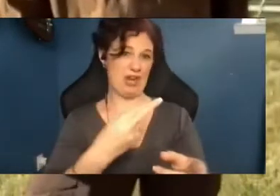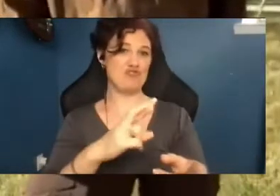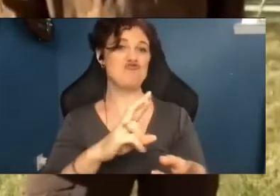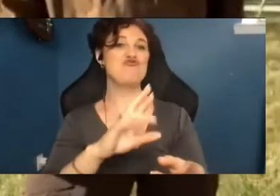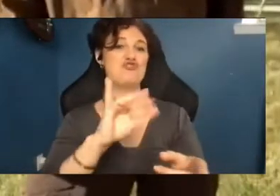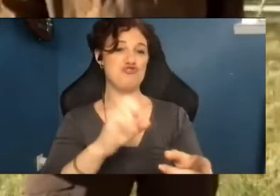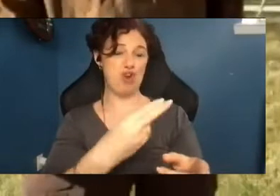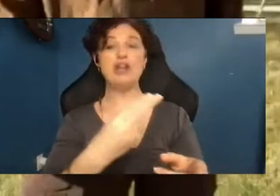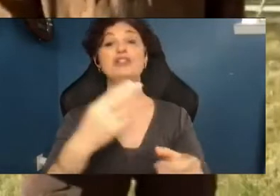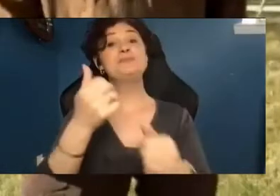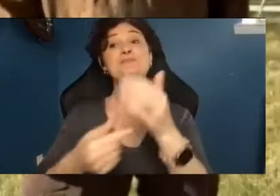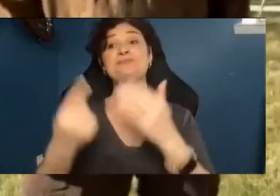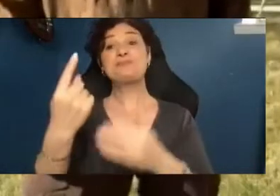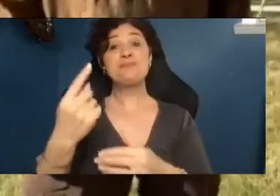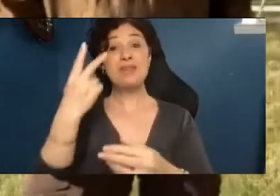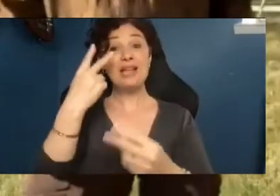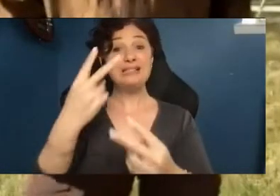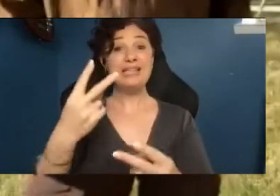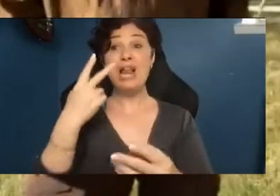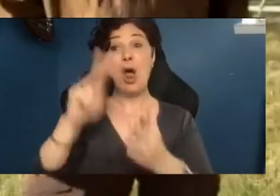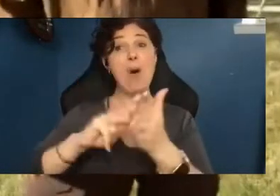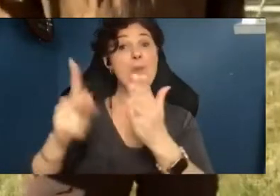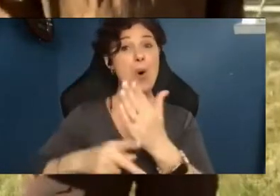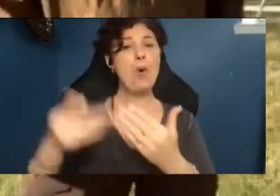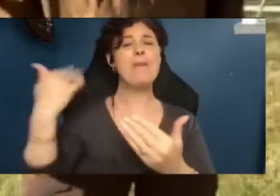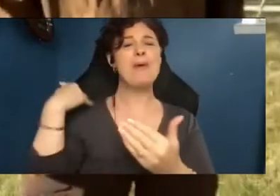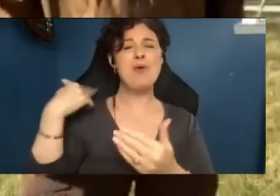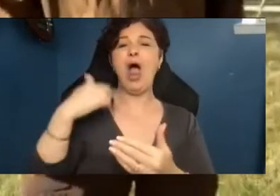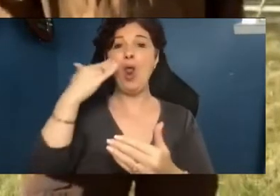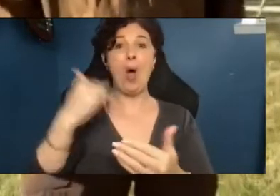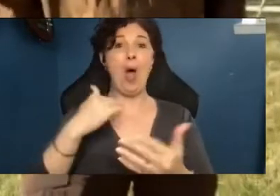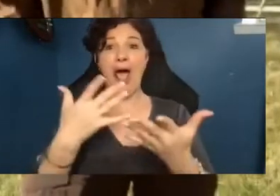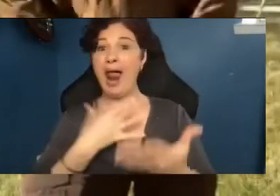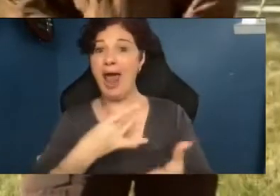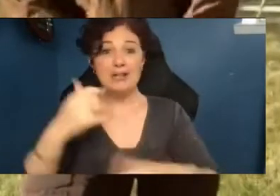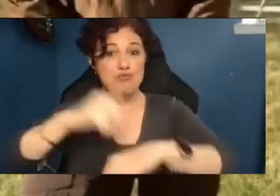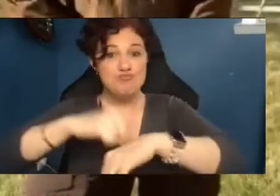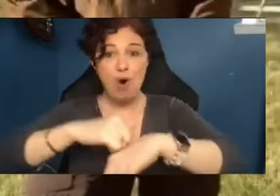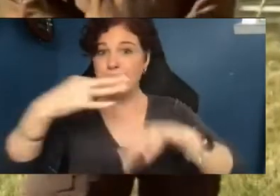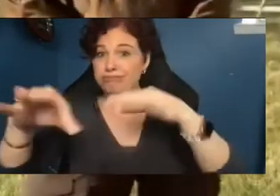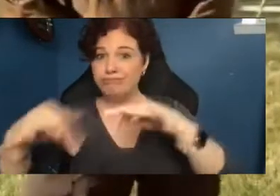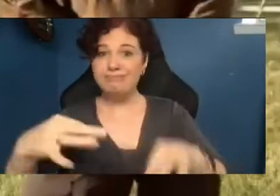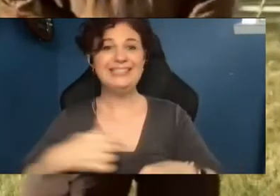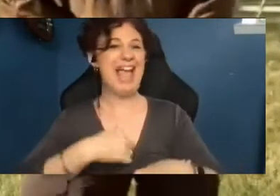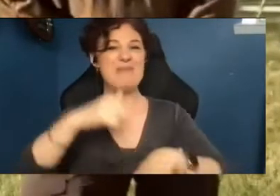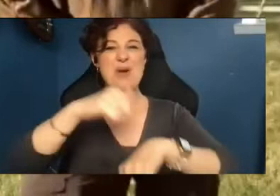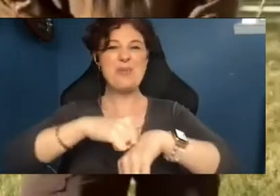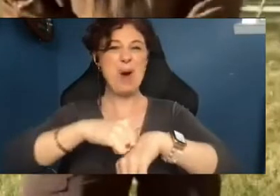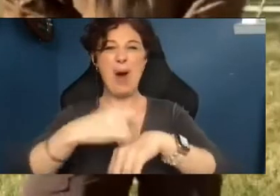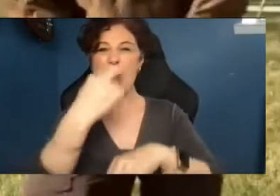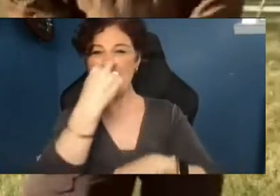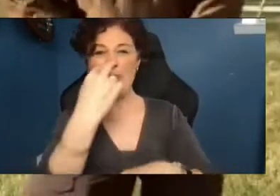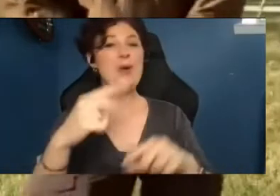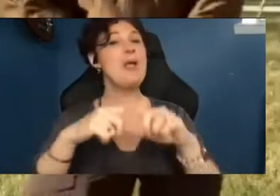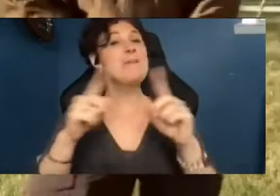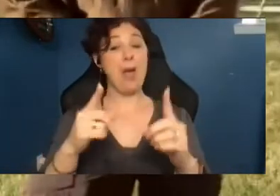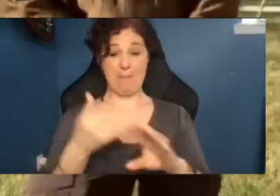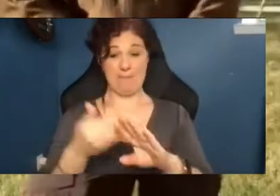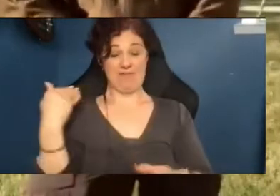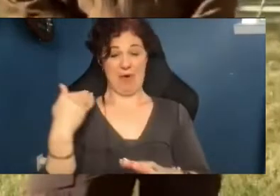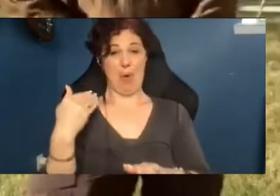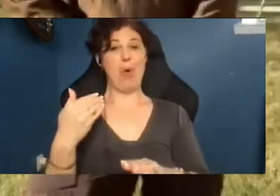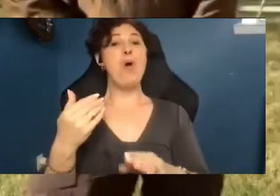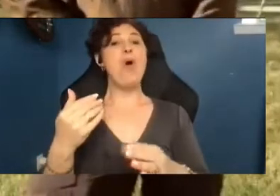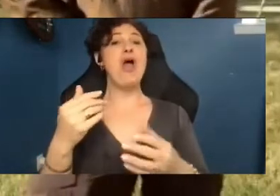So as everybody who's seen our programs before knows, I like to get into the rocks because I'm a rock nerd. But before we do that, just a quick